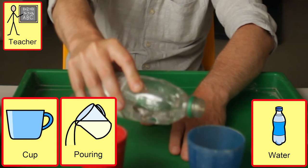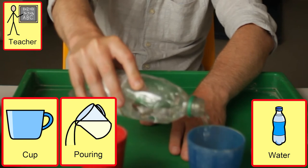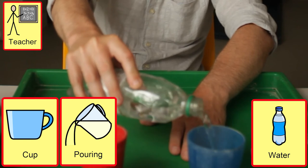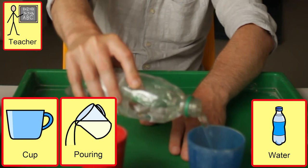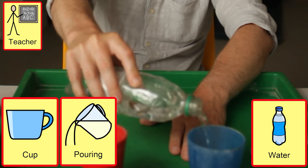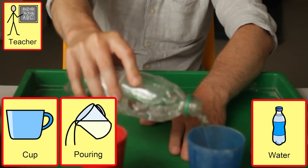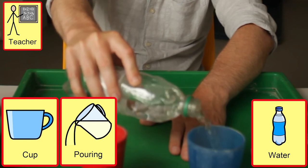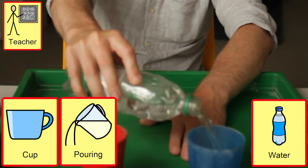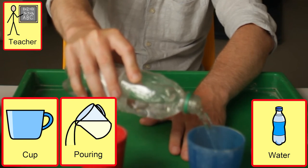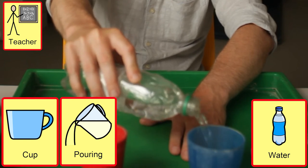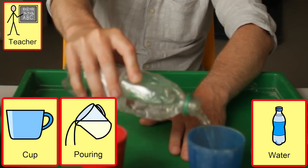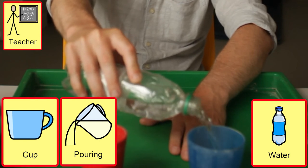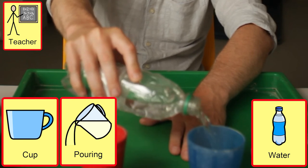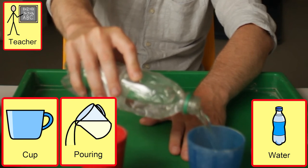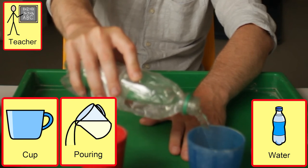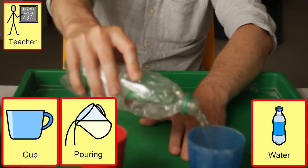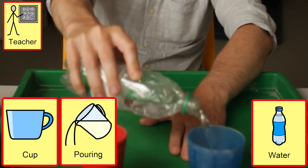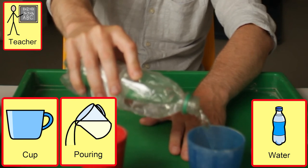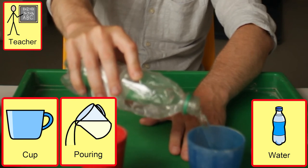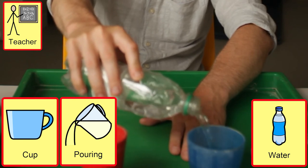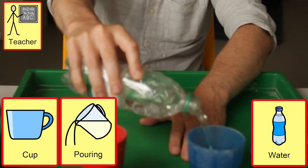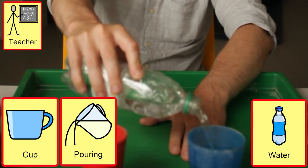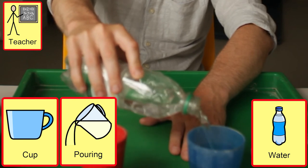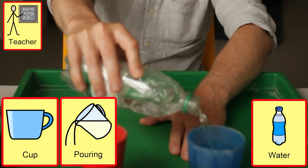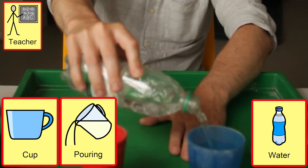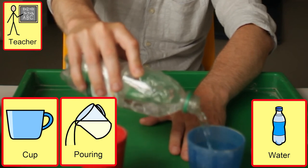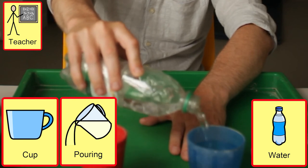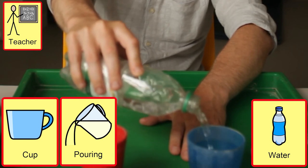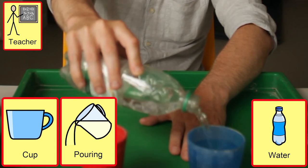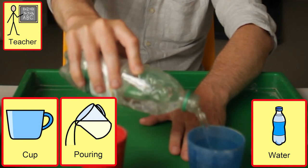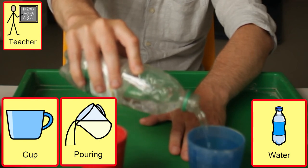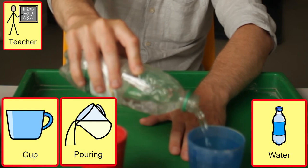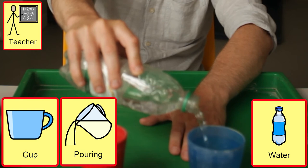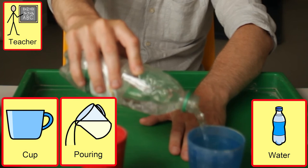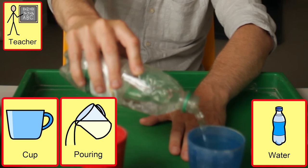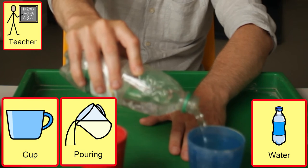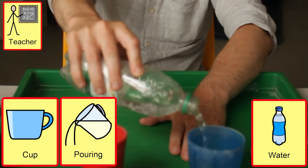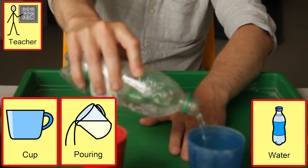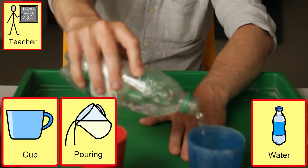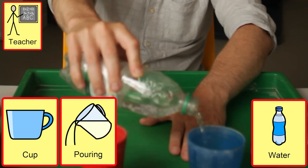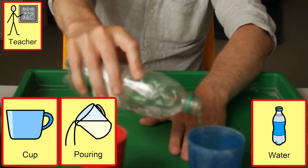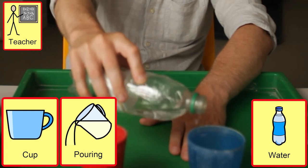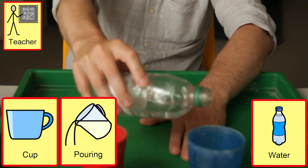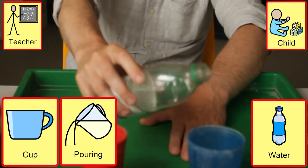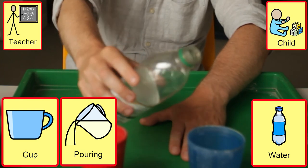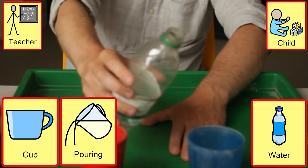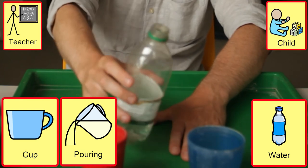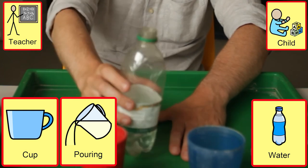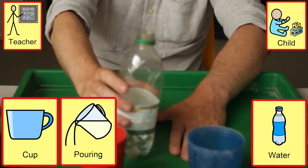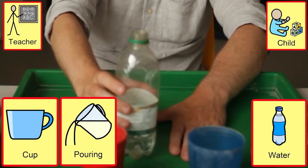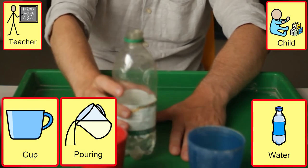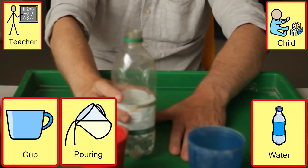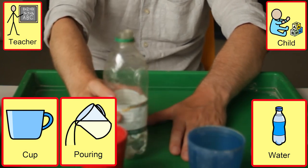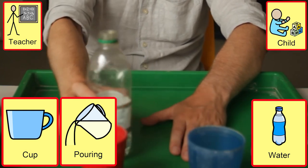We can then show the student pouring, organizing the material with cups and sharing it out. This